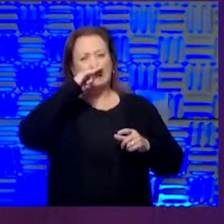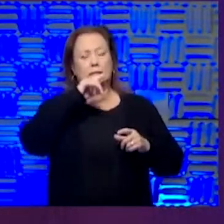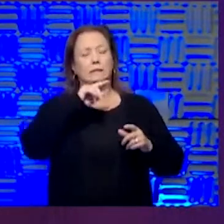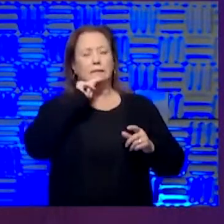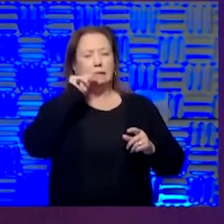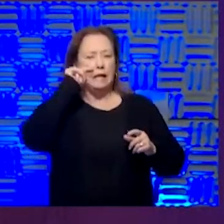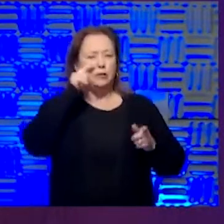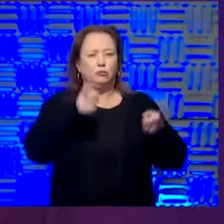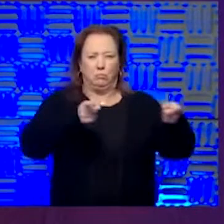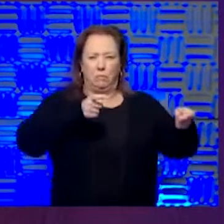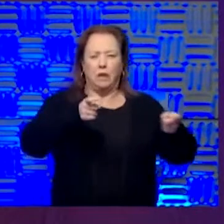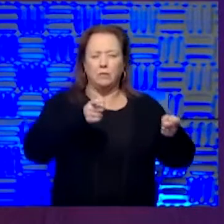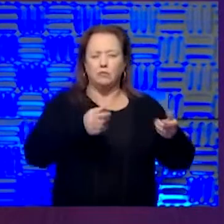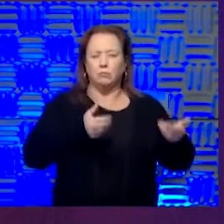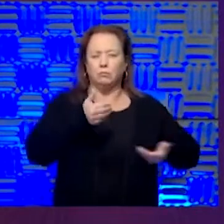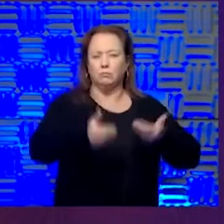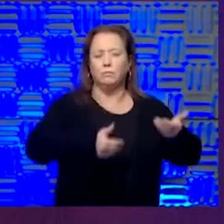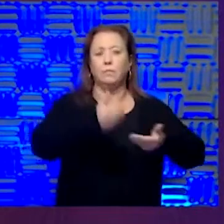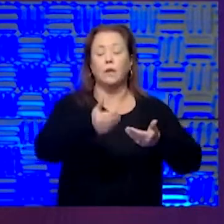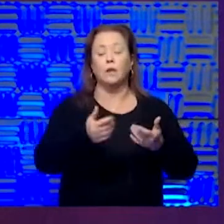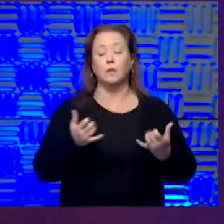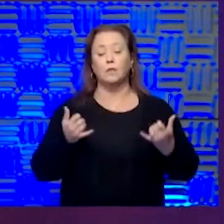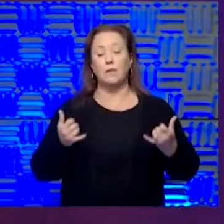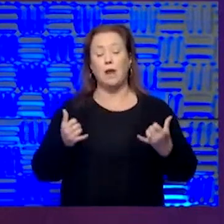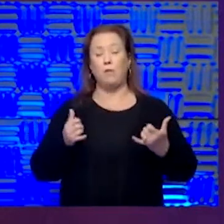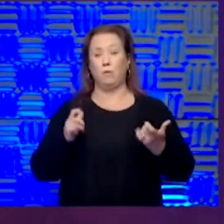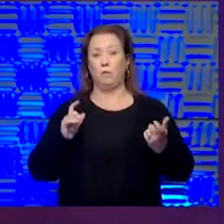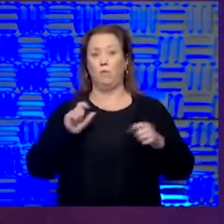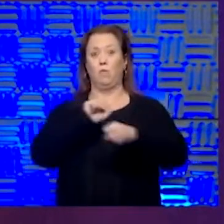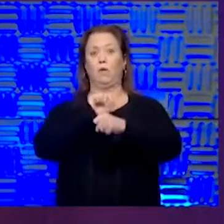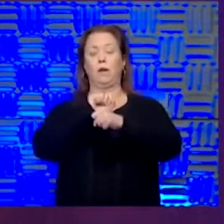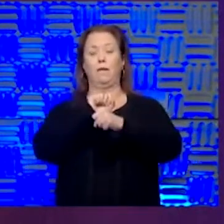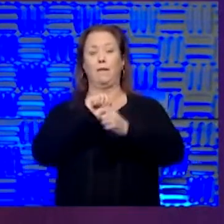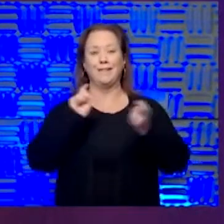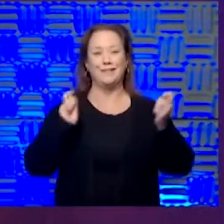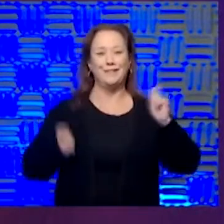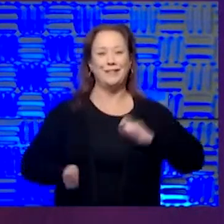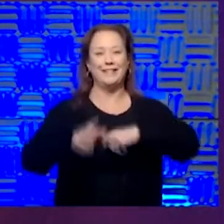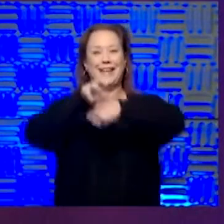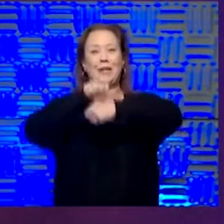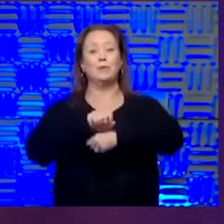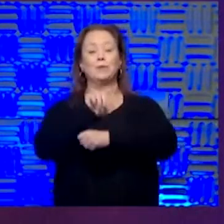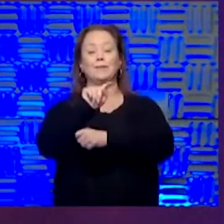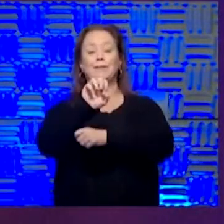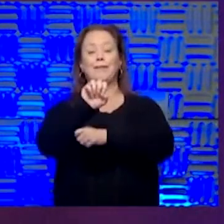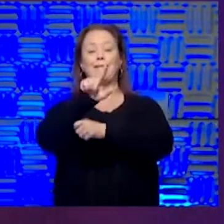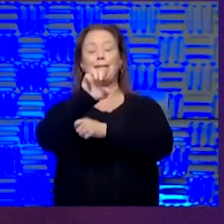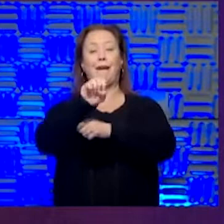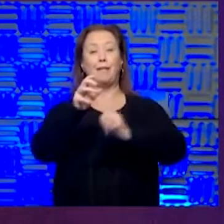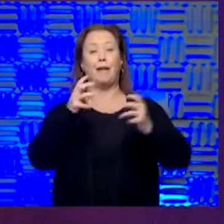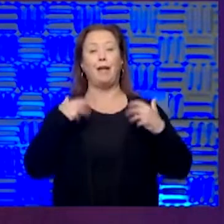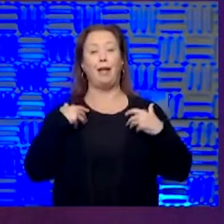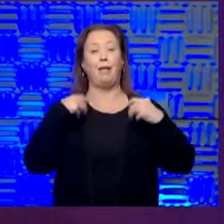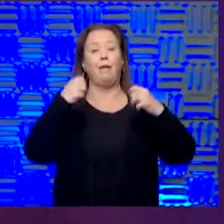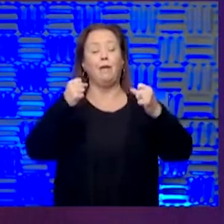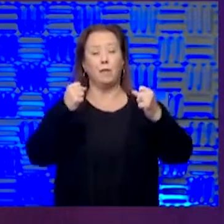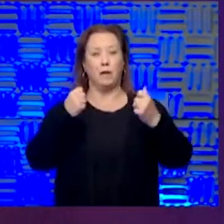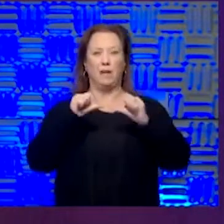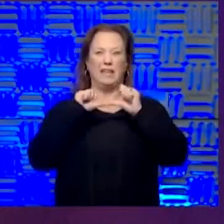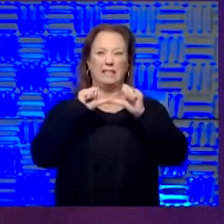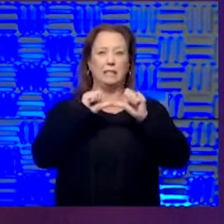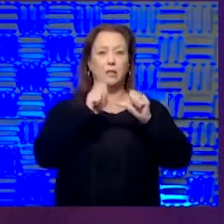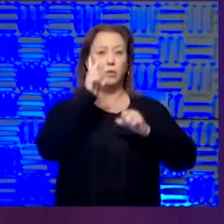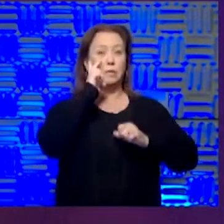our department, we're working hard to adjust to the telehealth modules and figure out how we can continue to see patients both